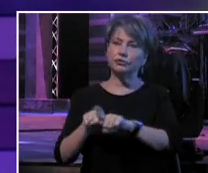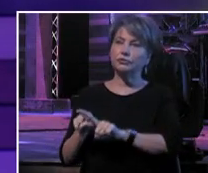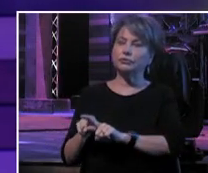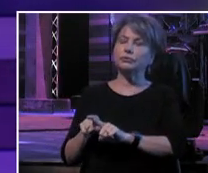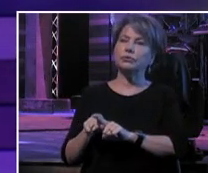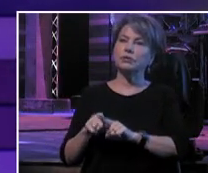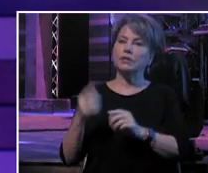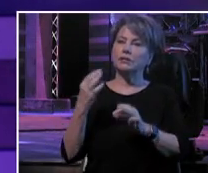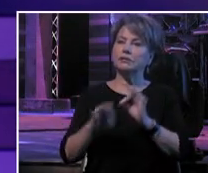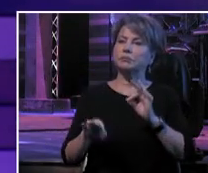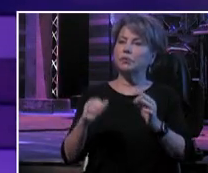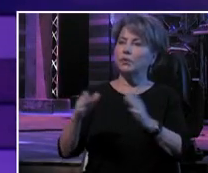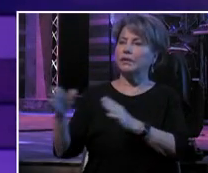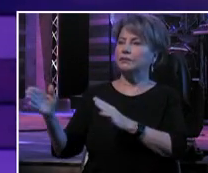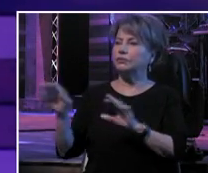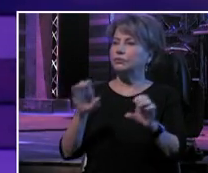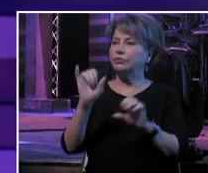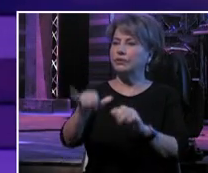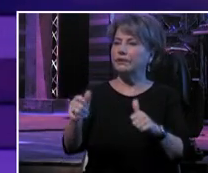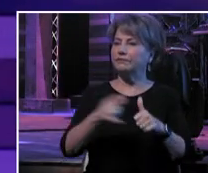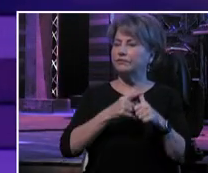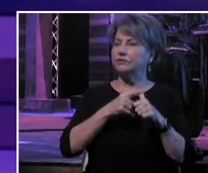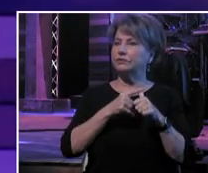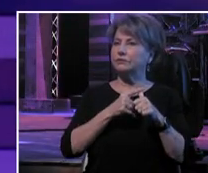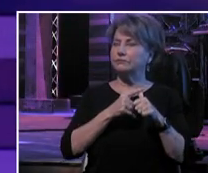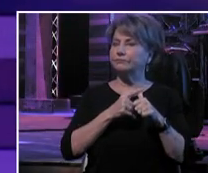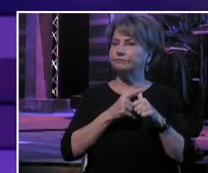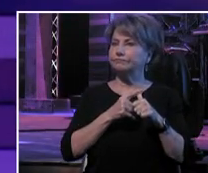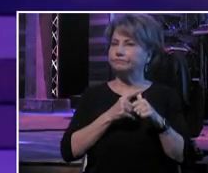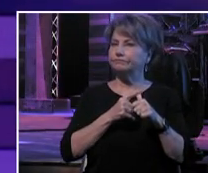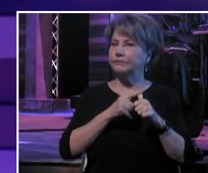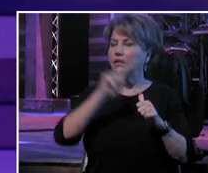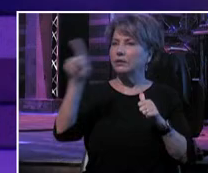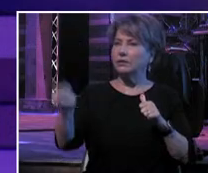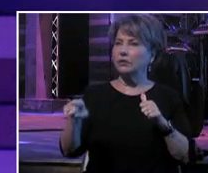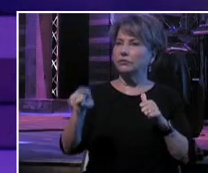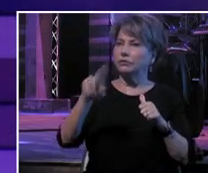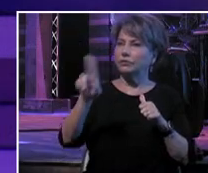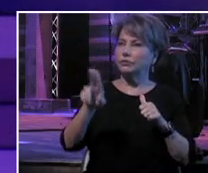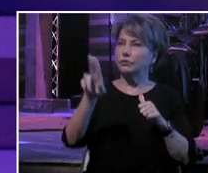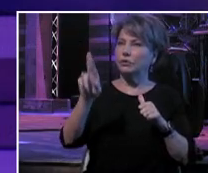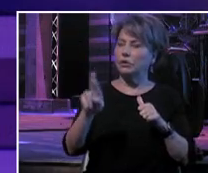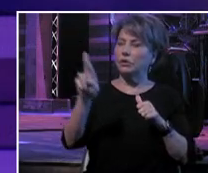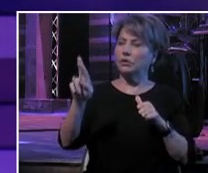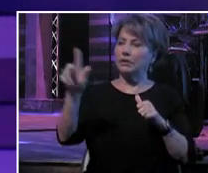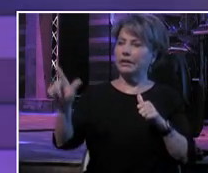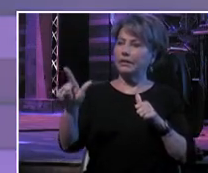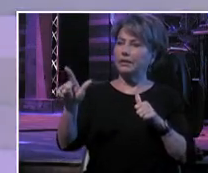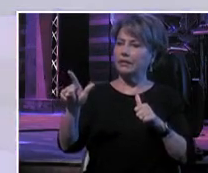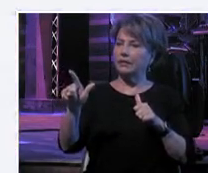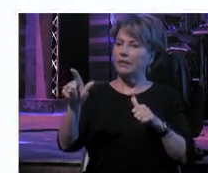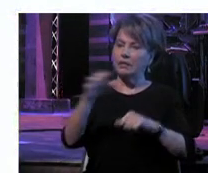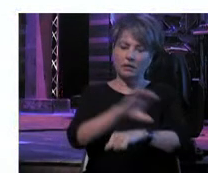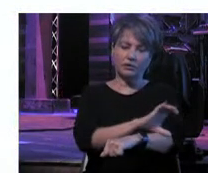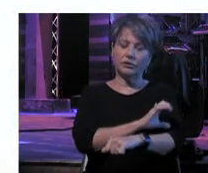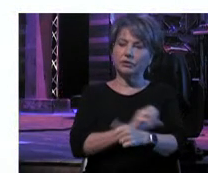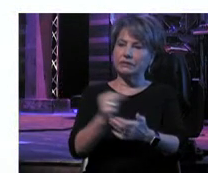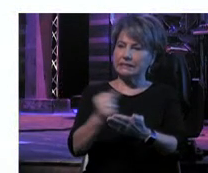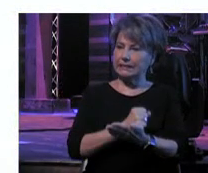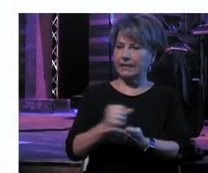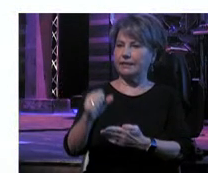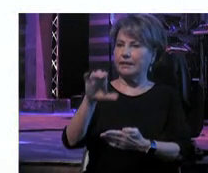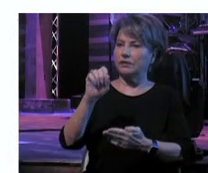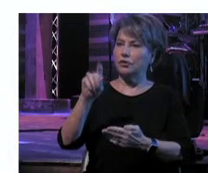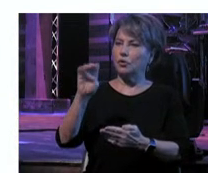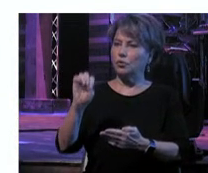easy ways that you can do that. One is to go to the URL that's on the screen or scan the QR code. And another is to